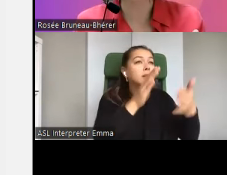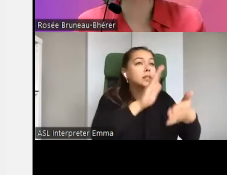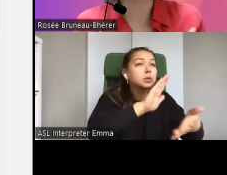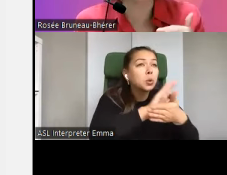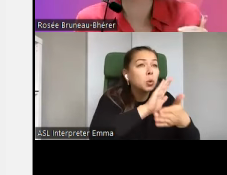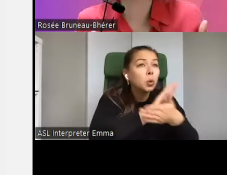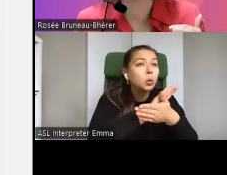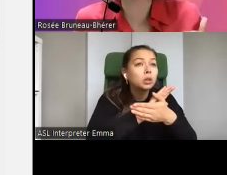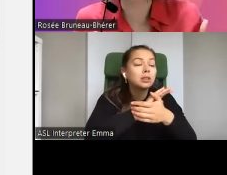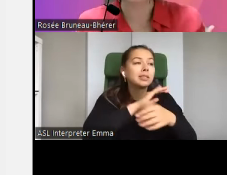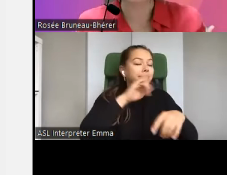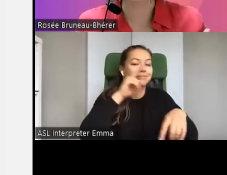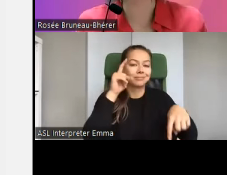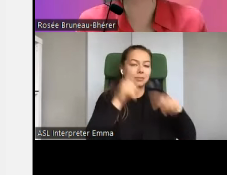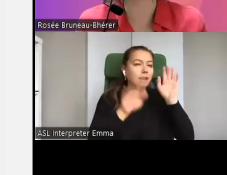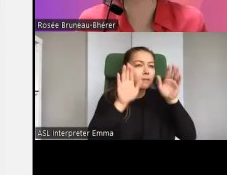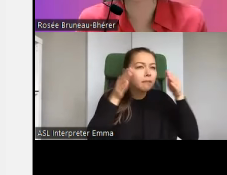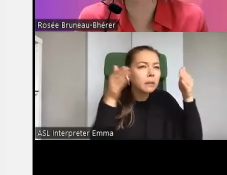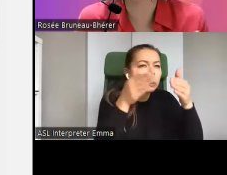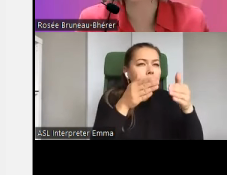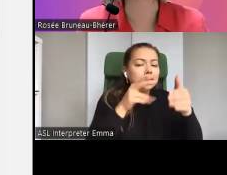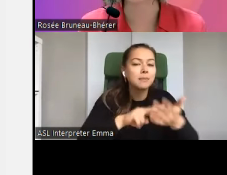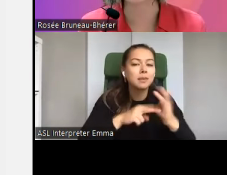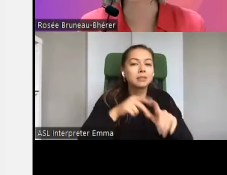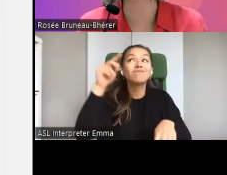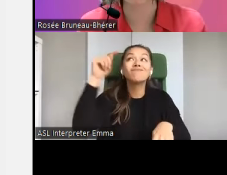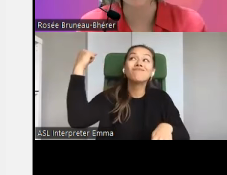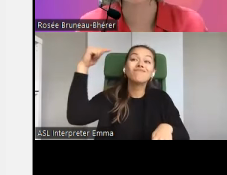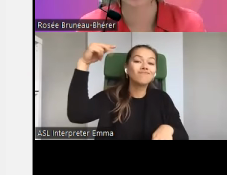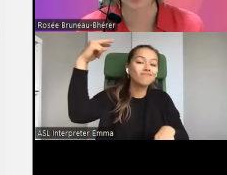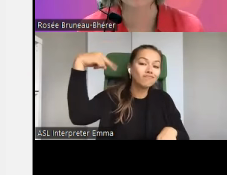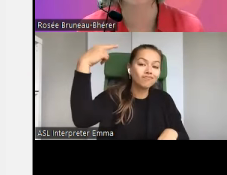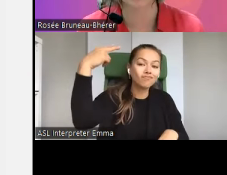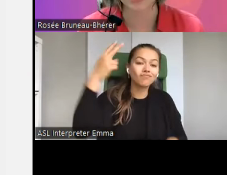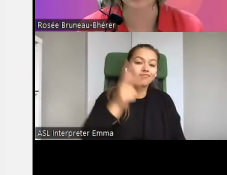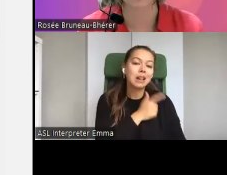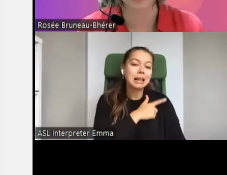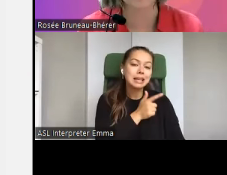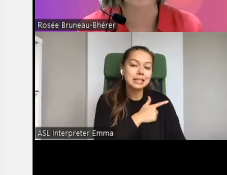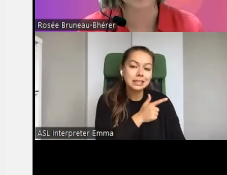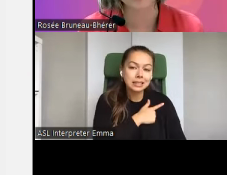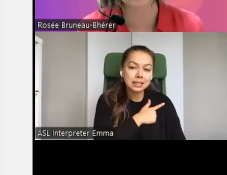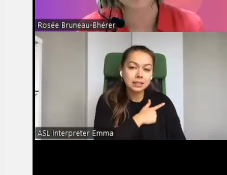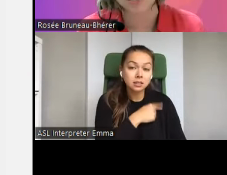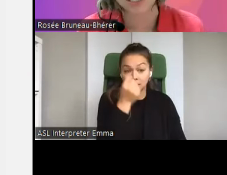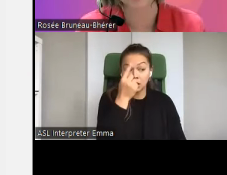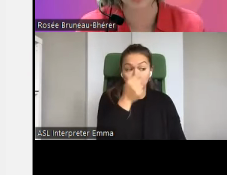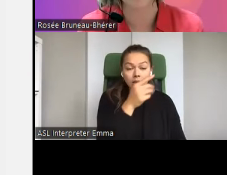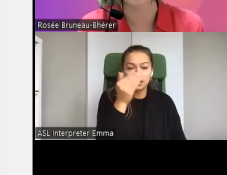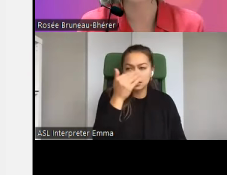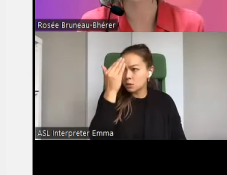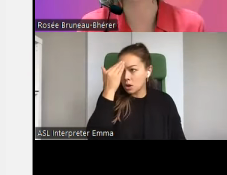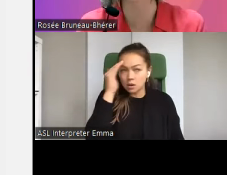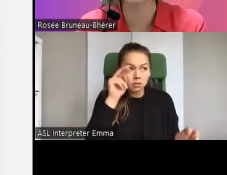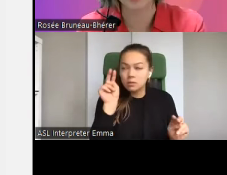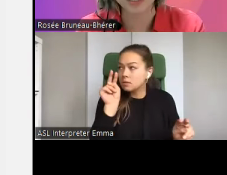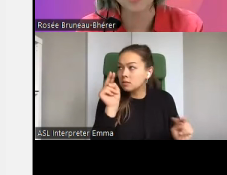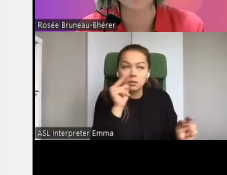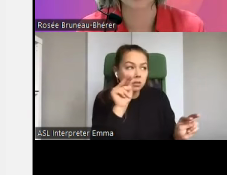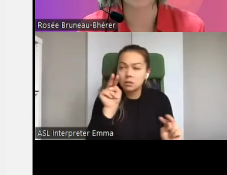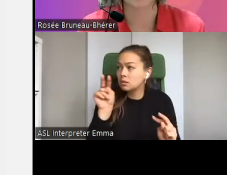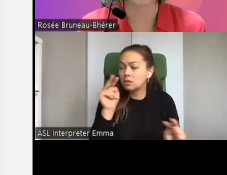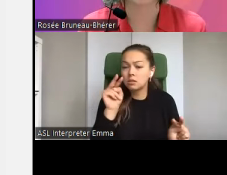lazy, in fact. He's always vigilant, hypervigilant. You know, he uses strategies that were useful